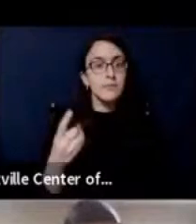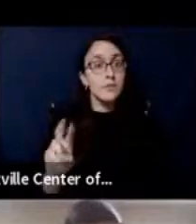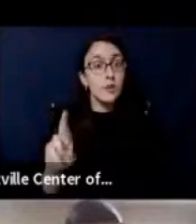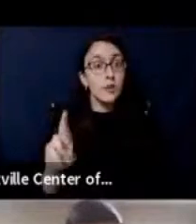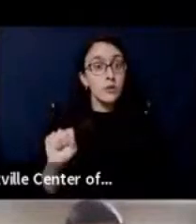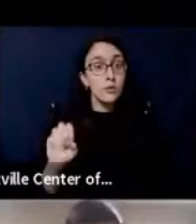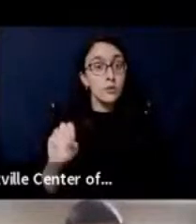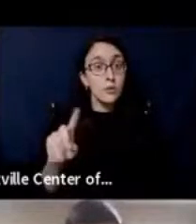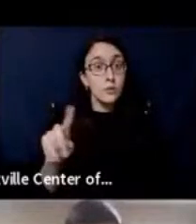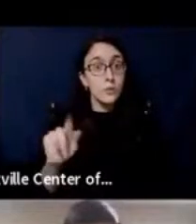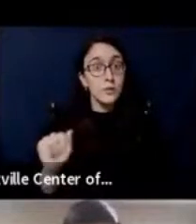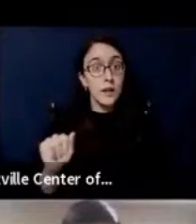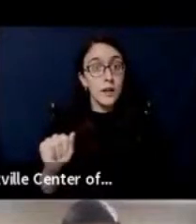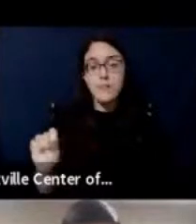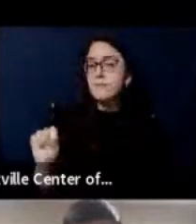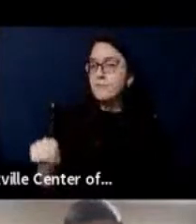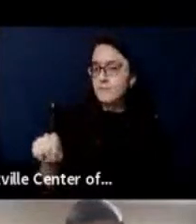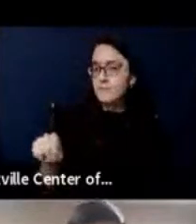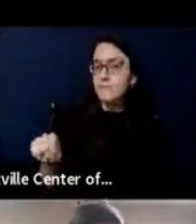Sousa, Yes.